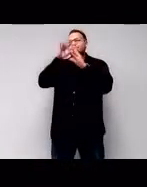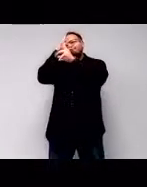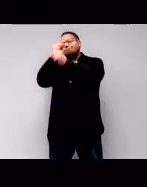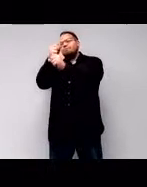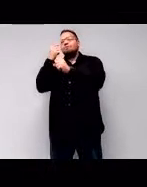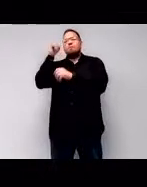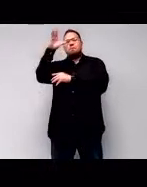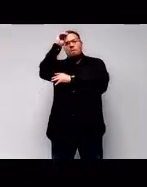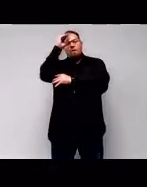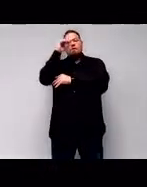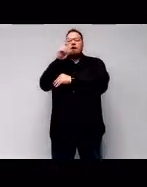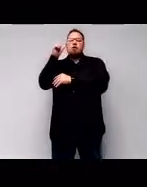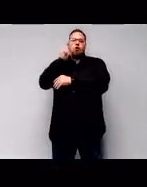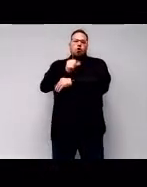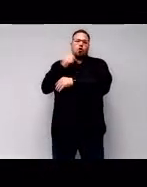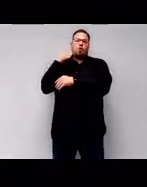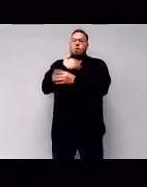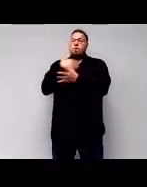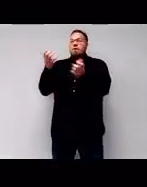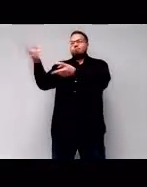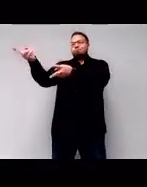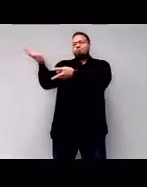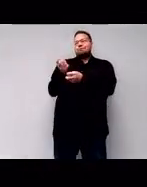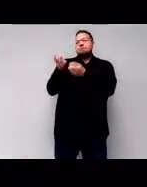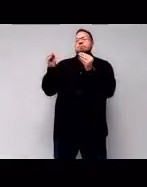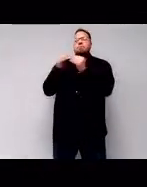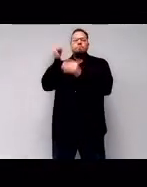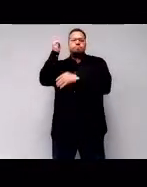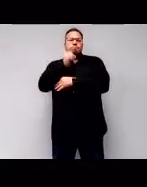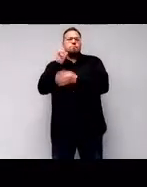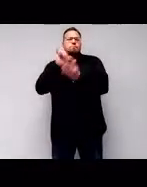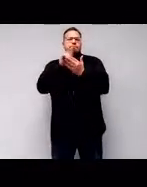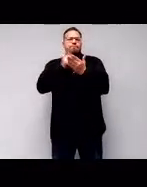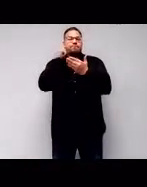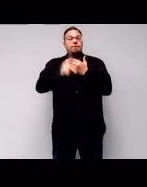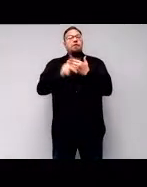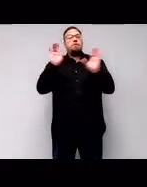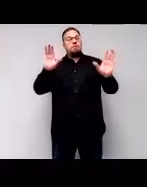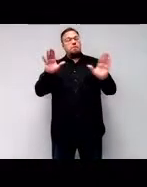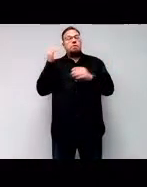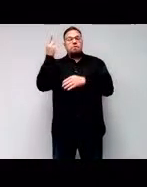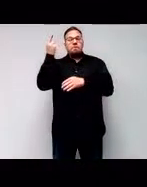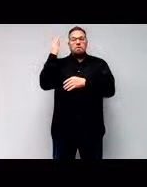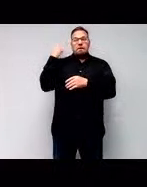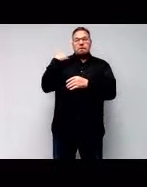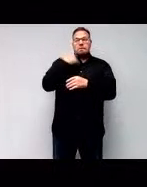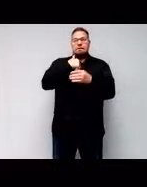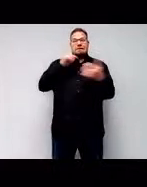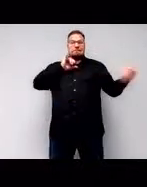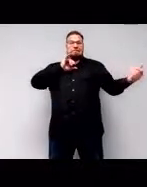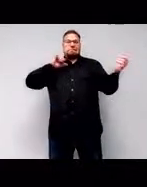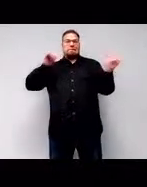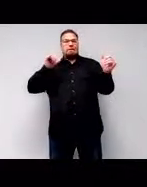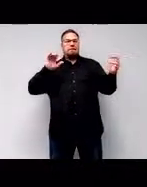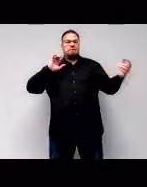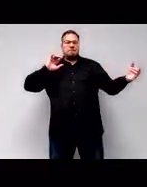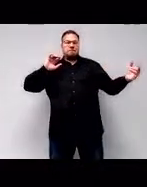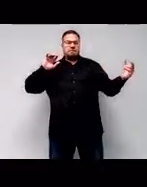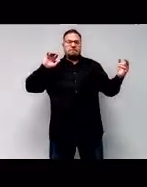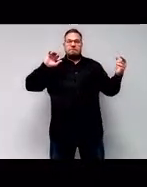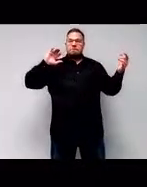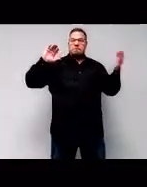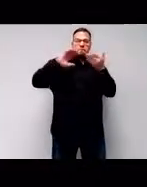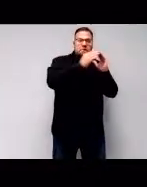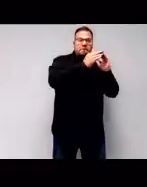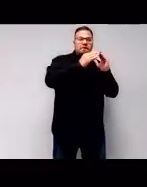more females into those programs as well. But the reason that we're able to reflect the demographics of our entire community is because we